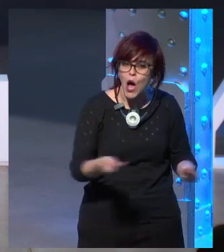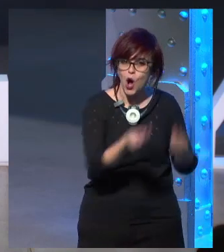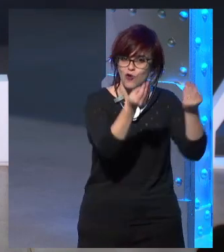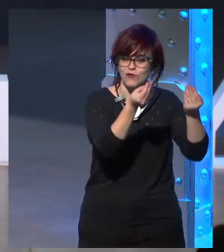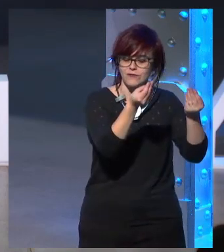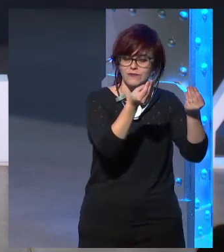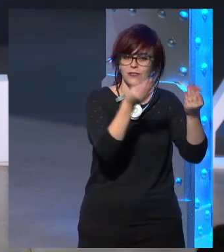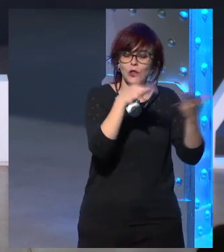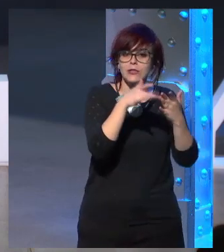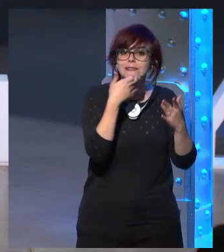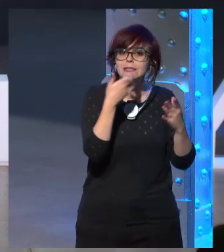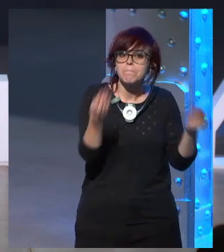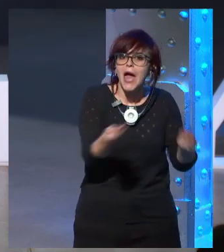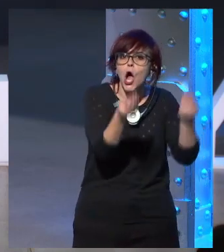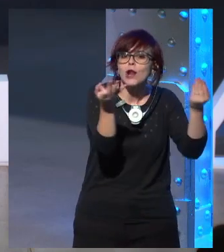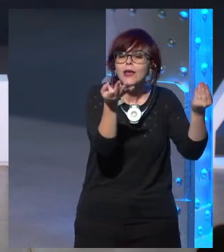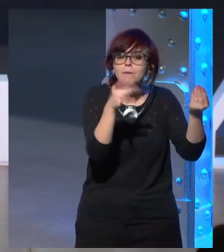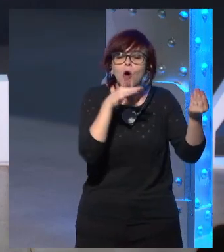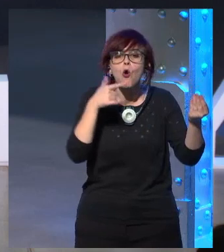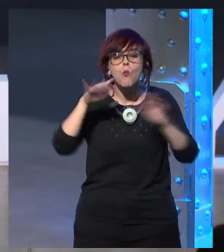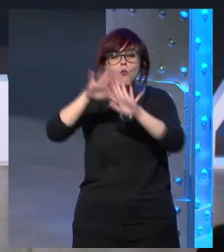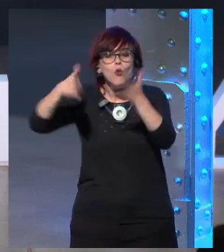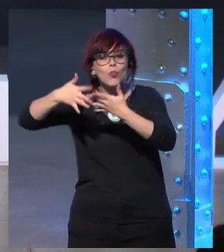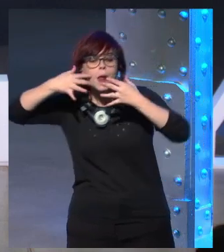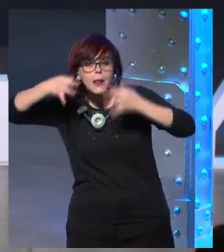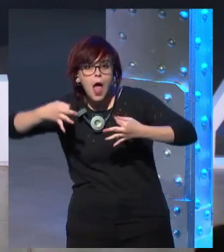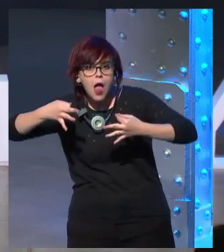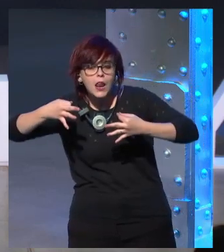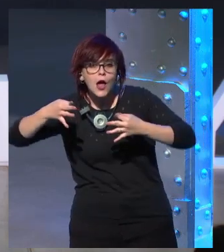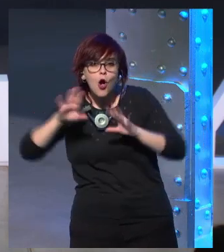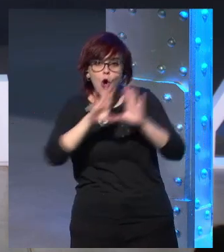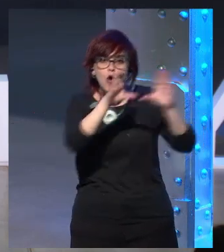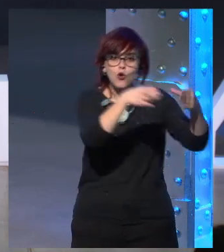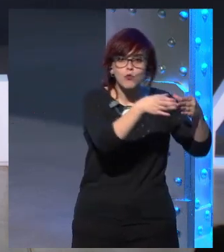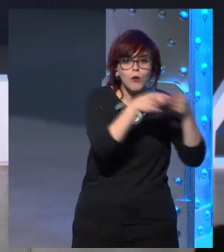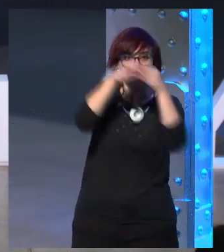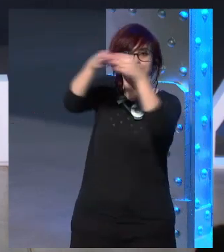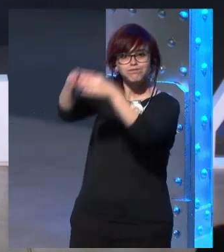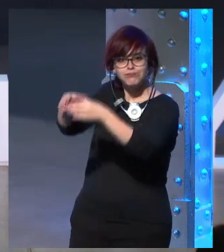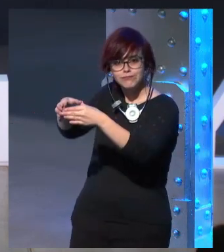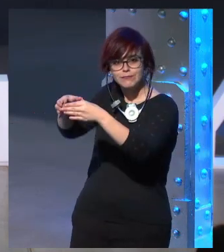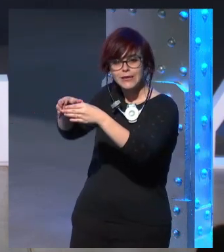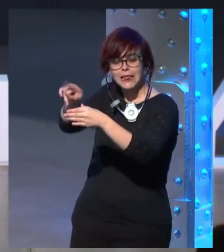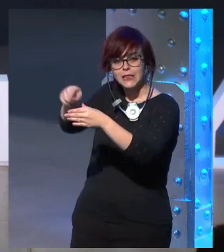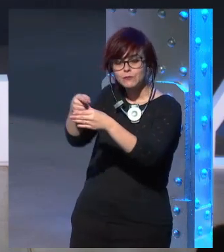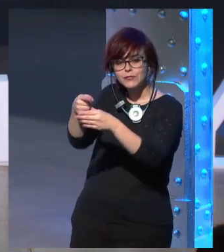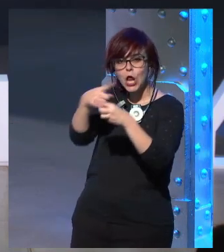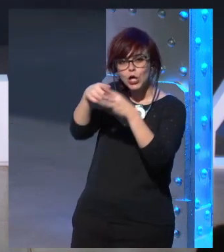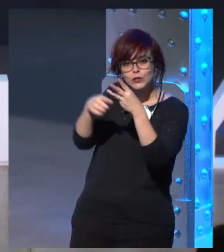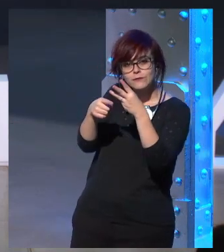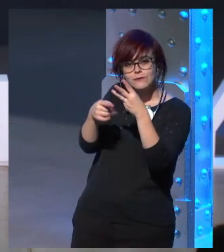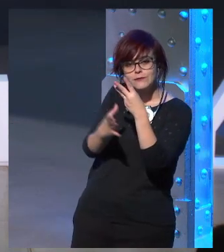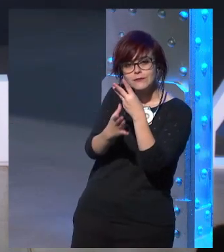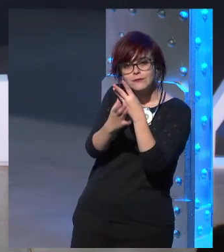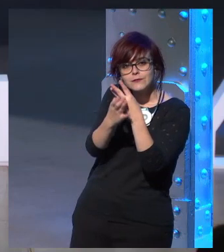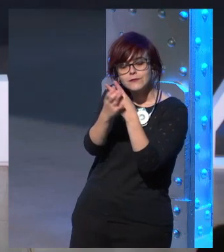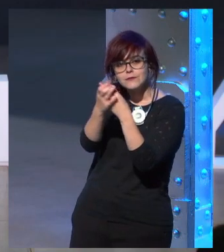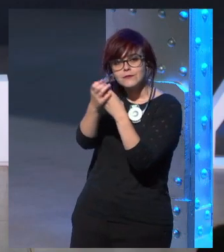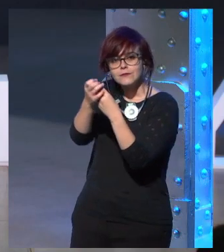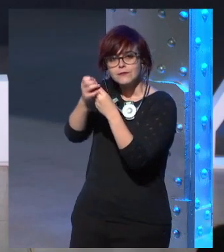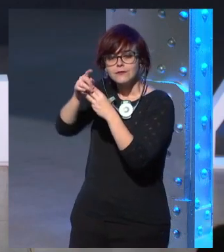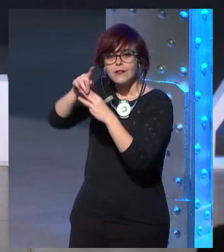the real world. And when those three things come together, we see incredible learning happen. We say